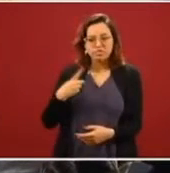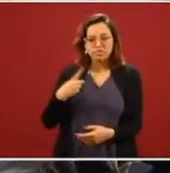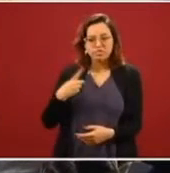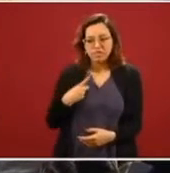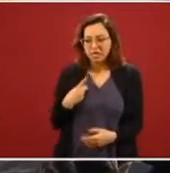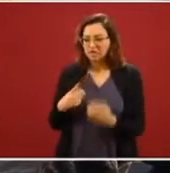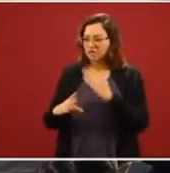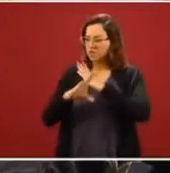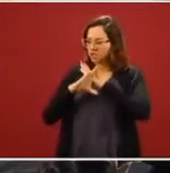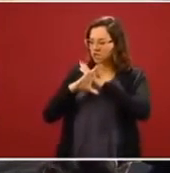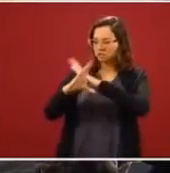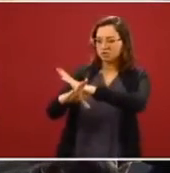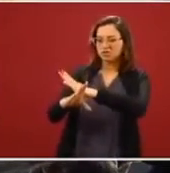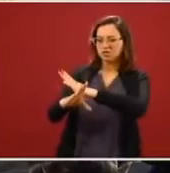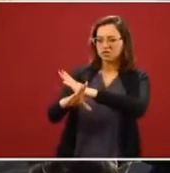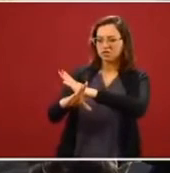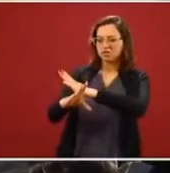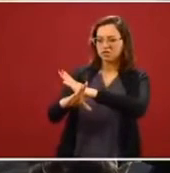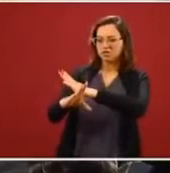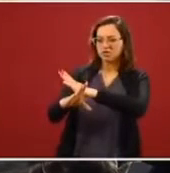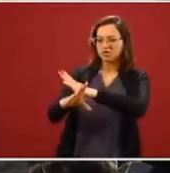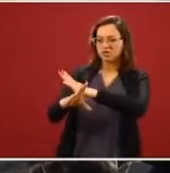para controlar